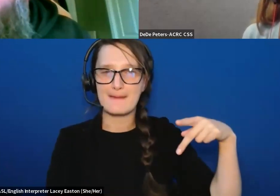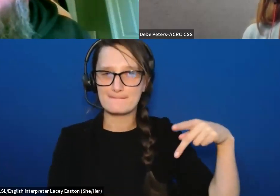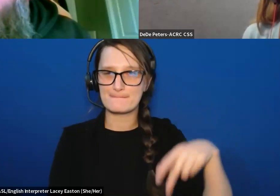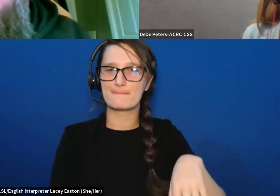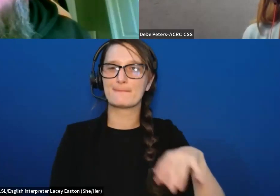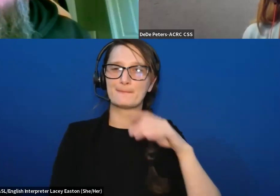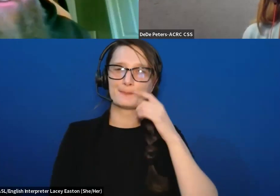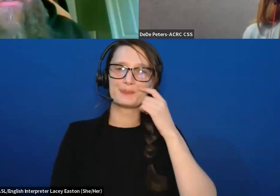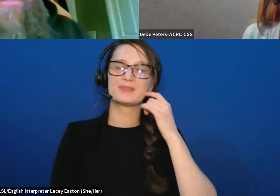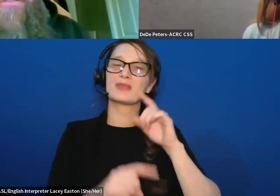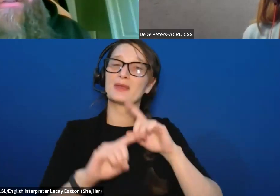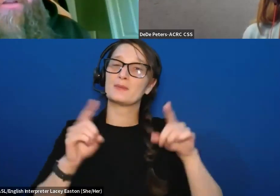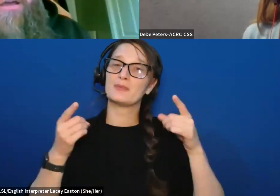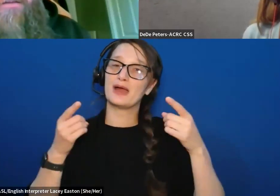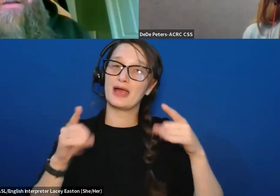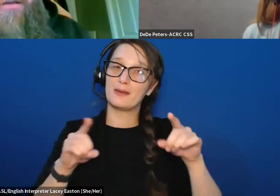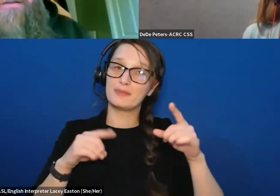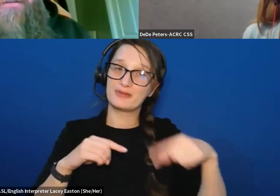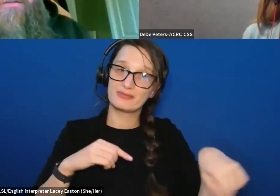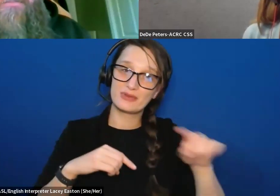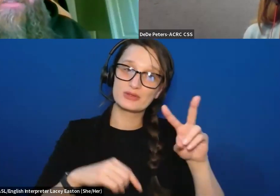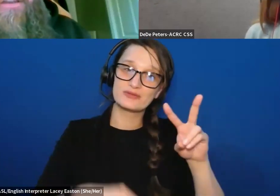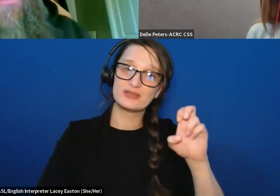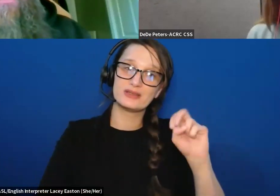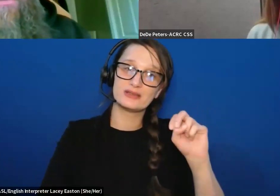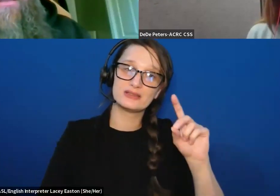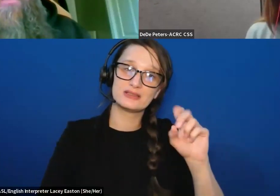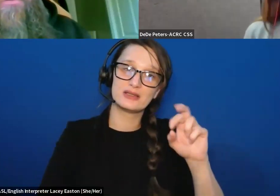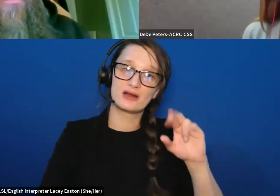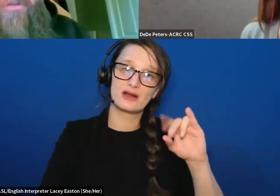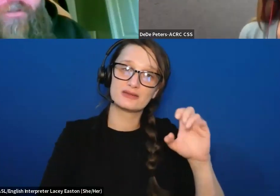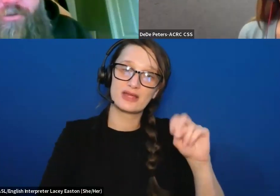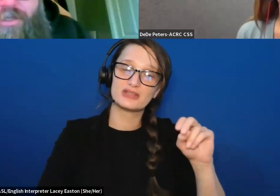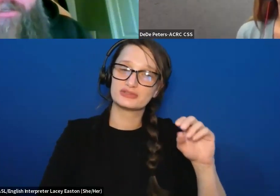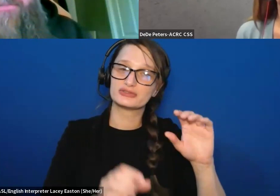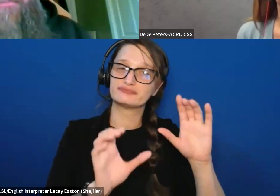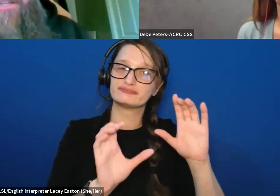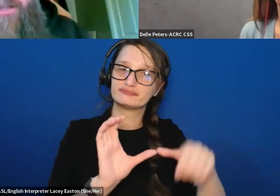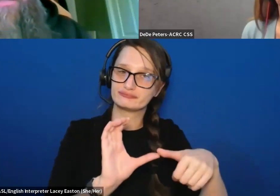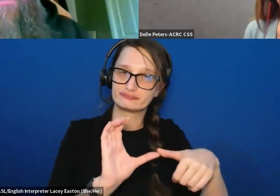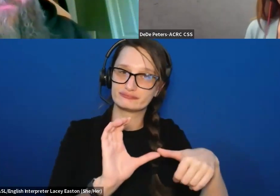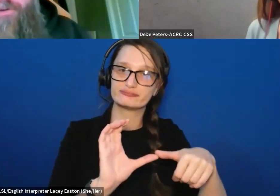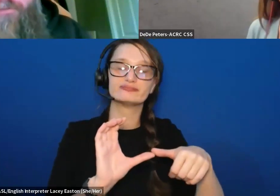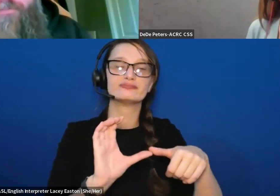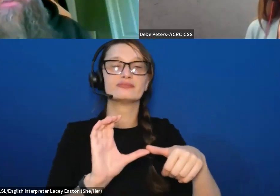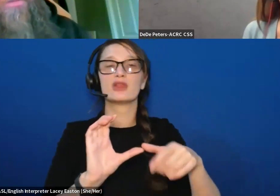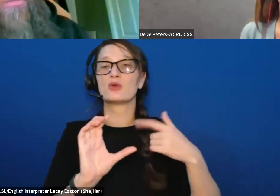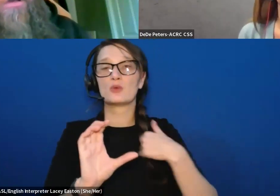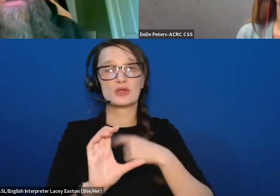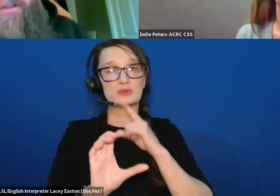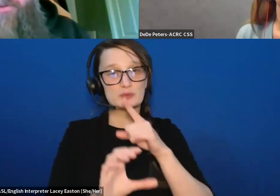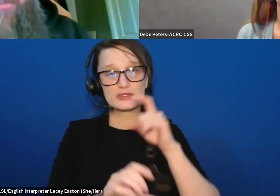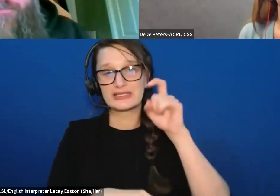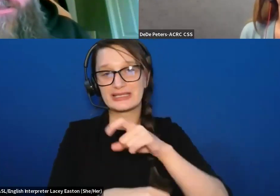But those vendorizations have not stayed with us, and we really do need some specialized support for people